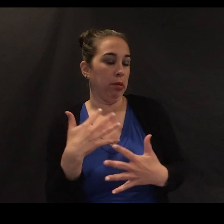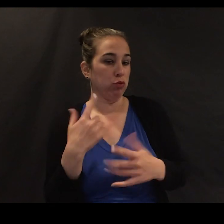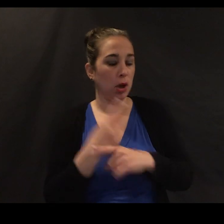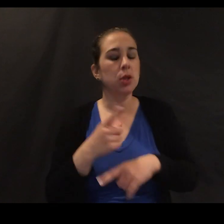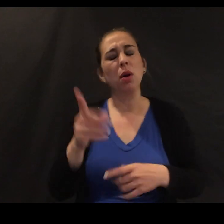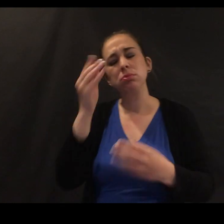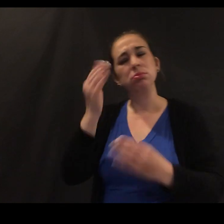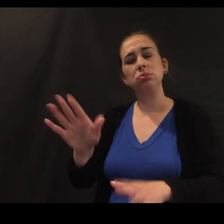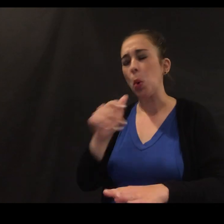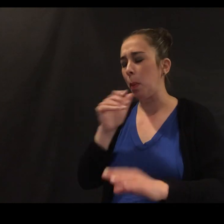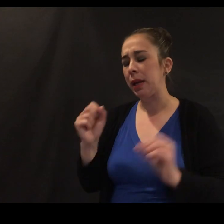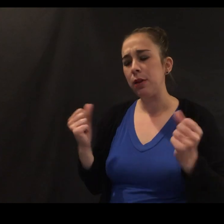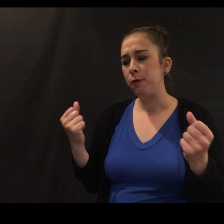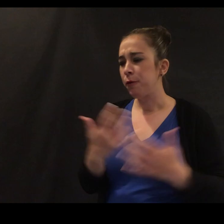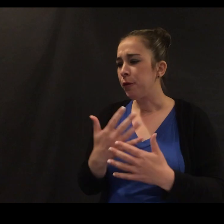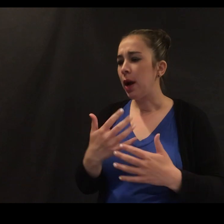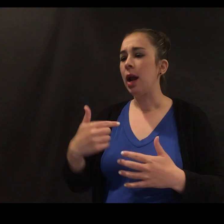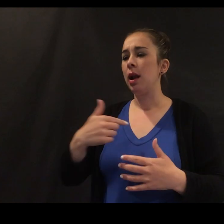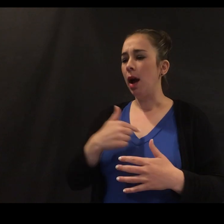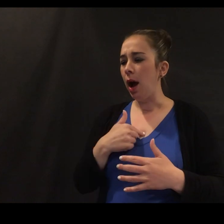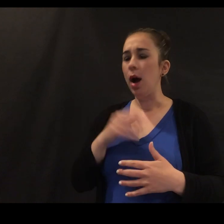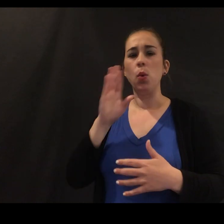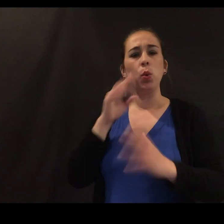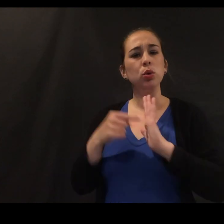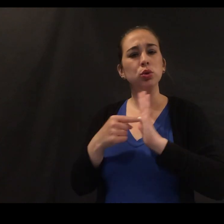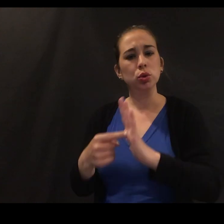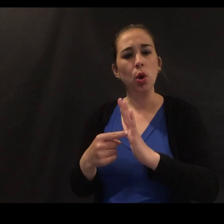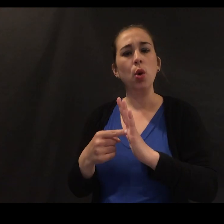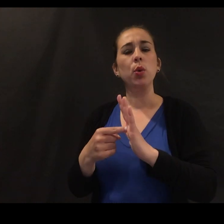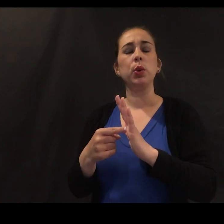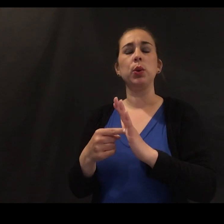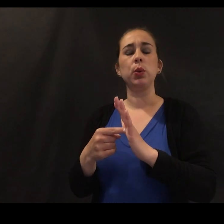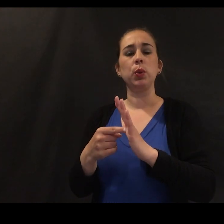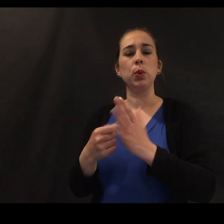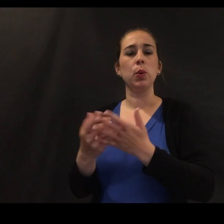afraid," David said to him, "for I will surely show you